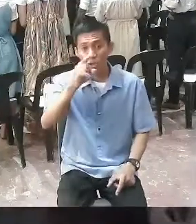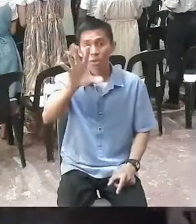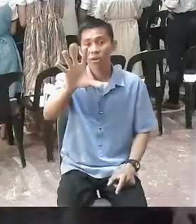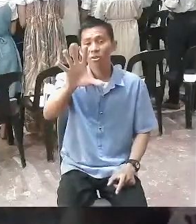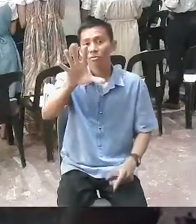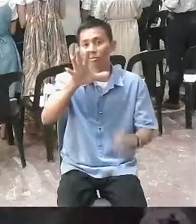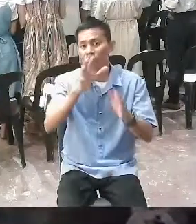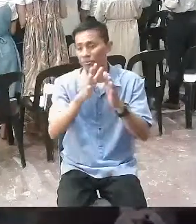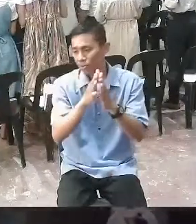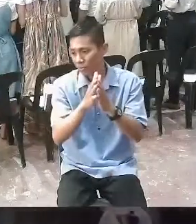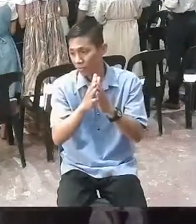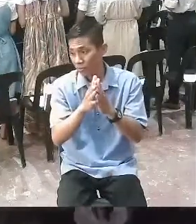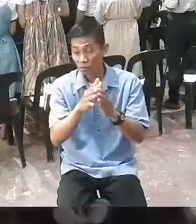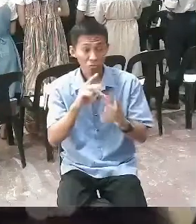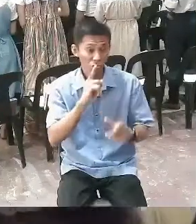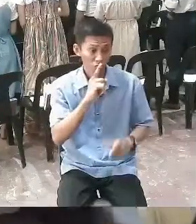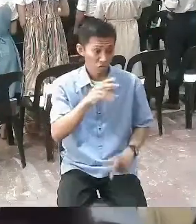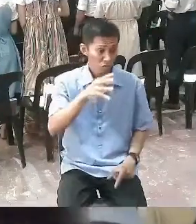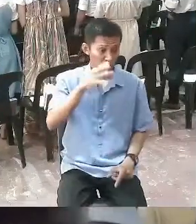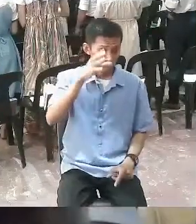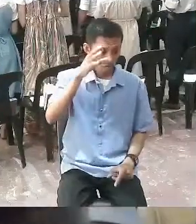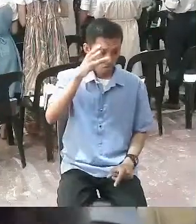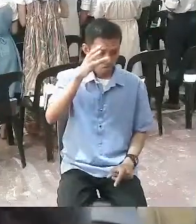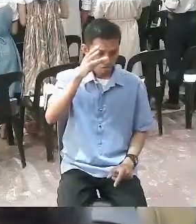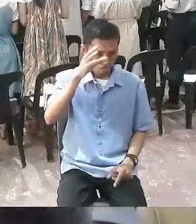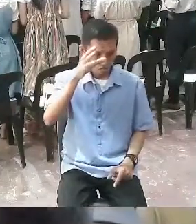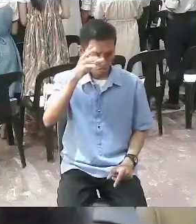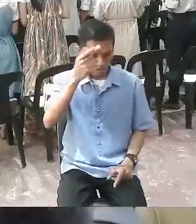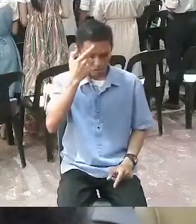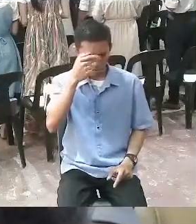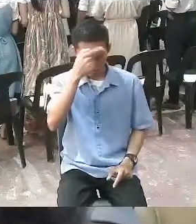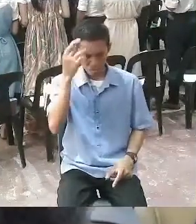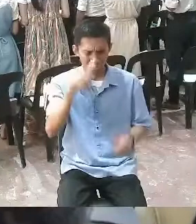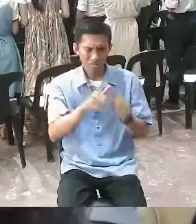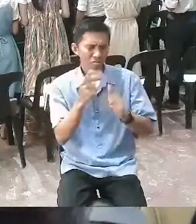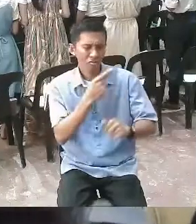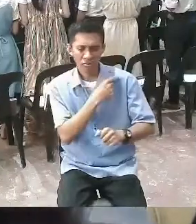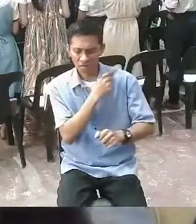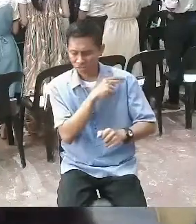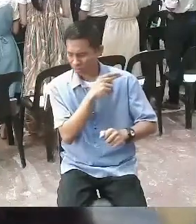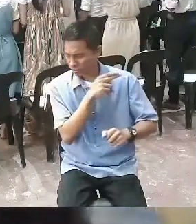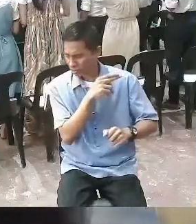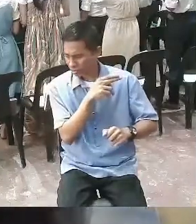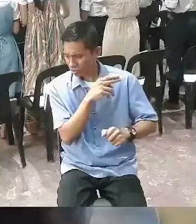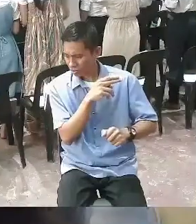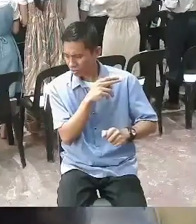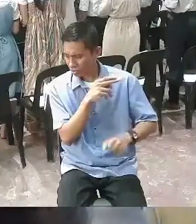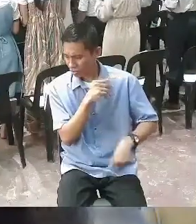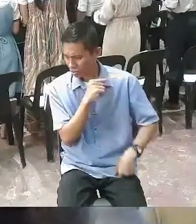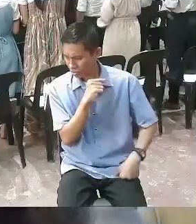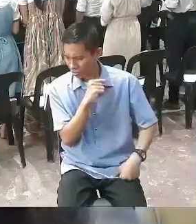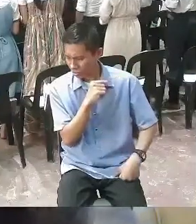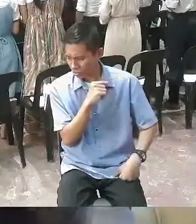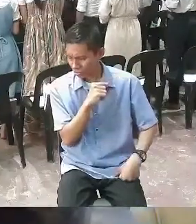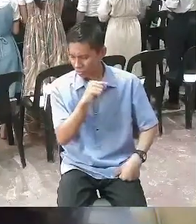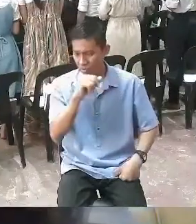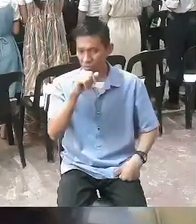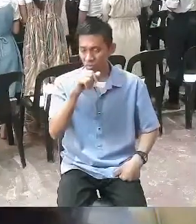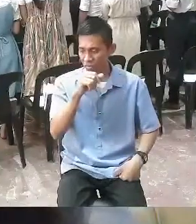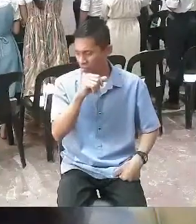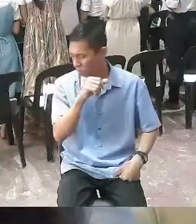Okay? Catholic friends, whoever, bring them to Romans 4,